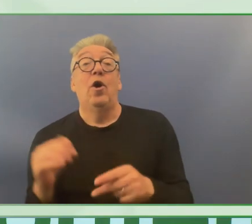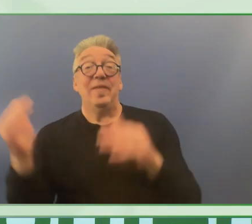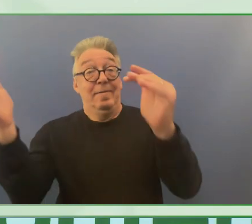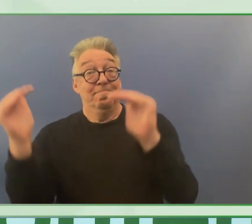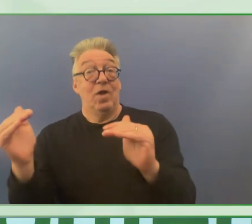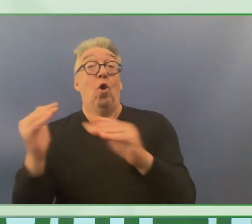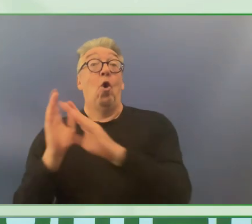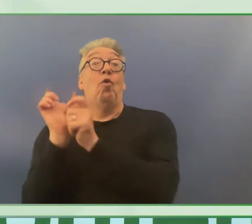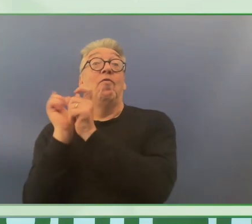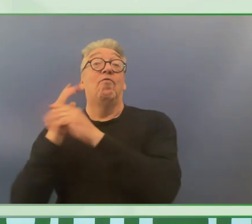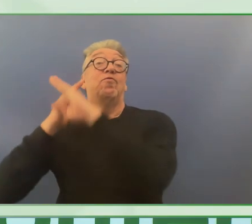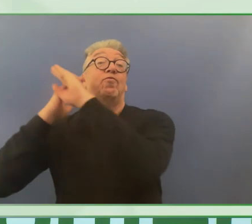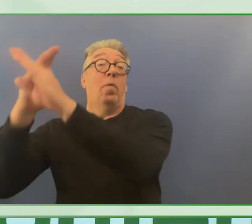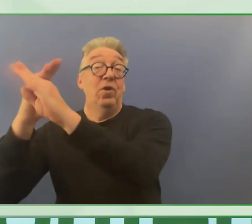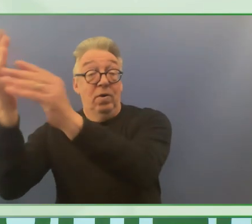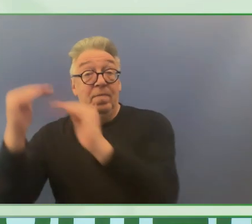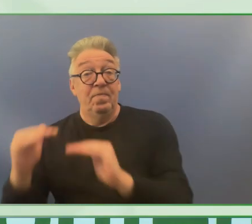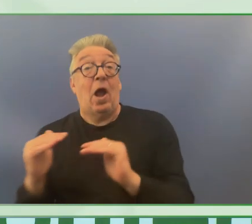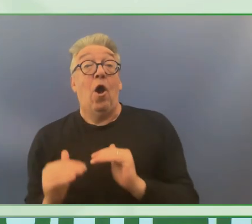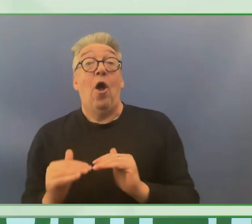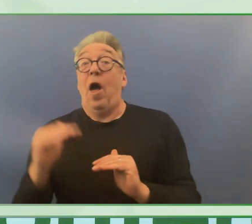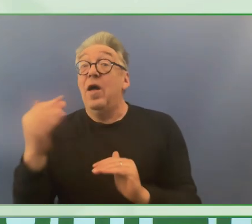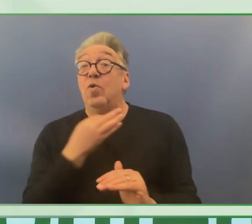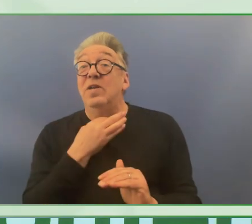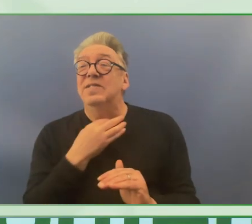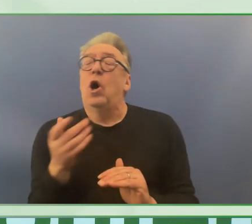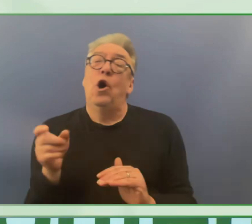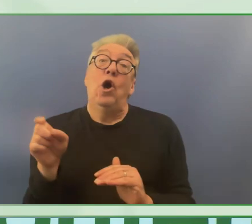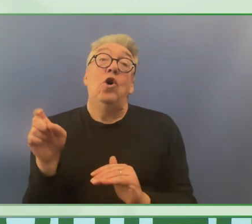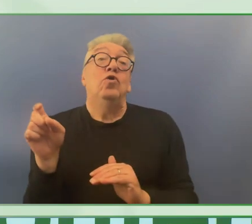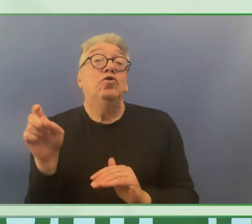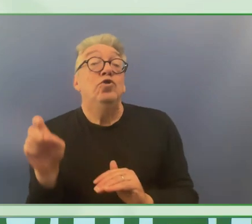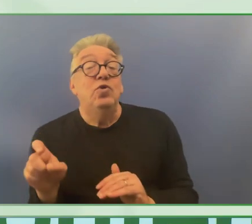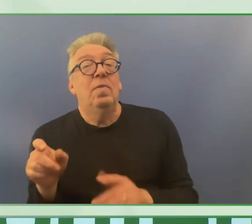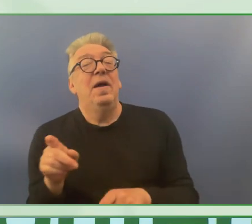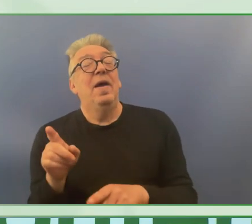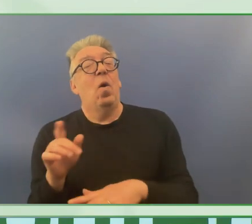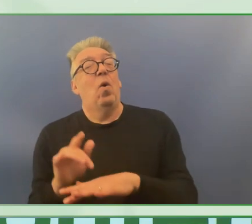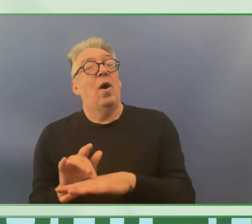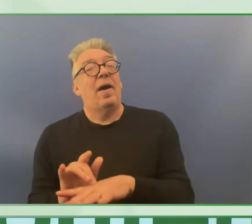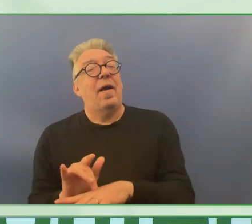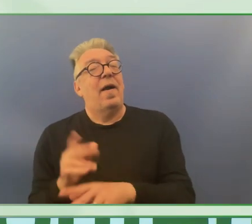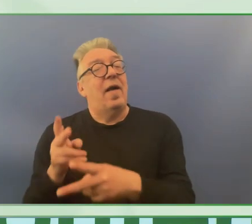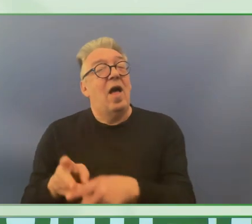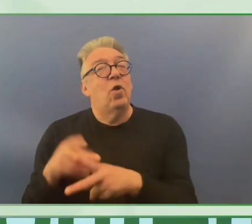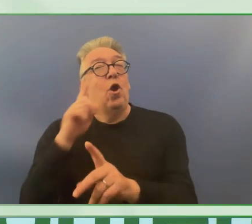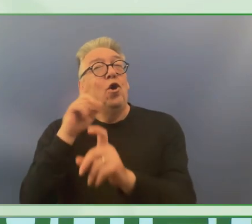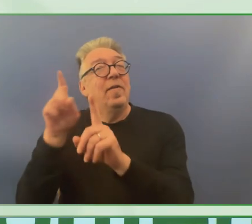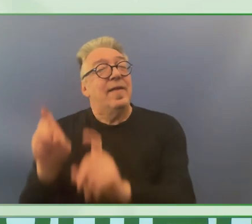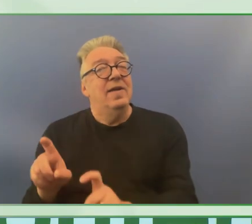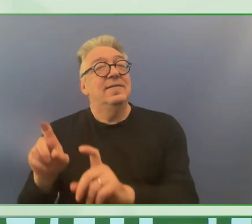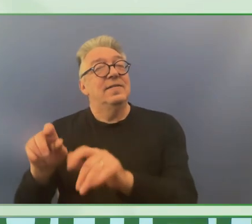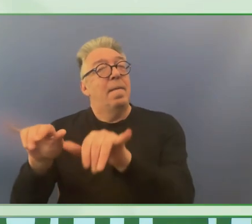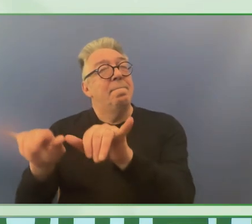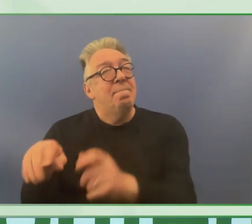not to say that those categories shouldn't happen, but they should happen with really due diligence, testing, measuring, and making sure